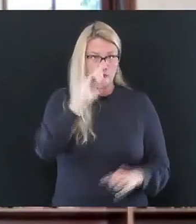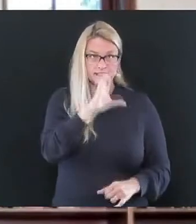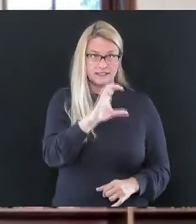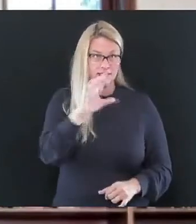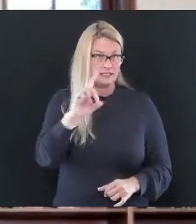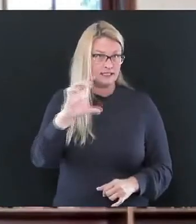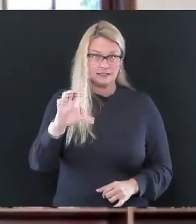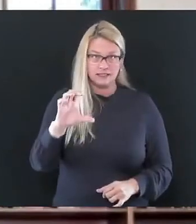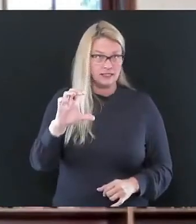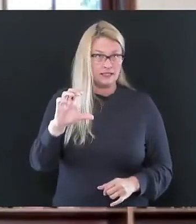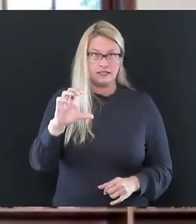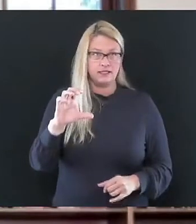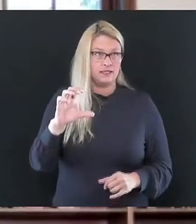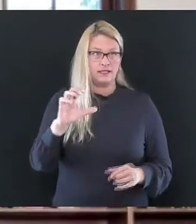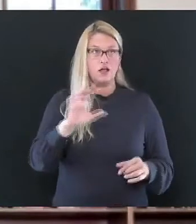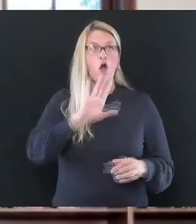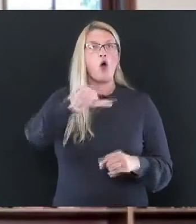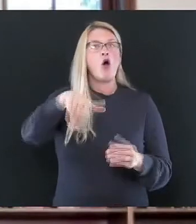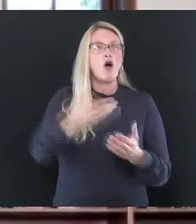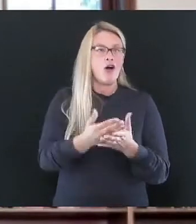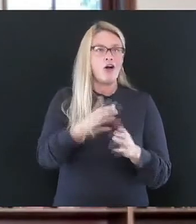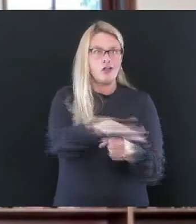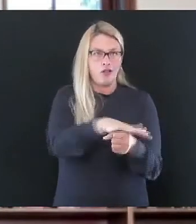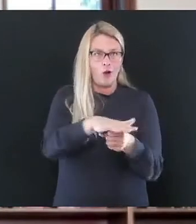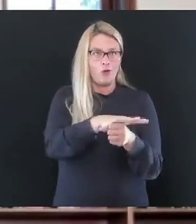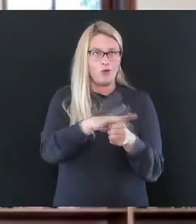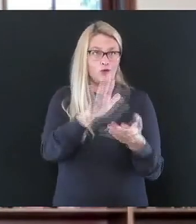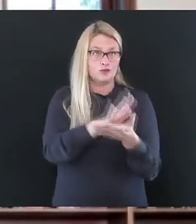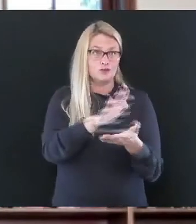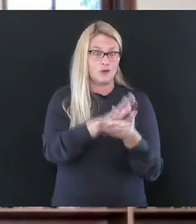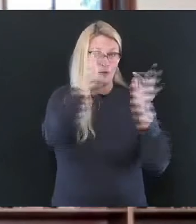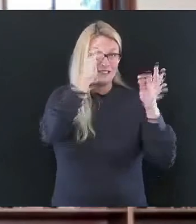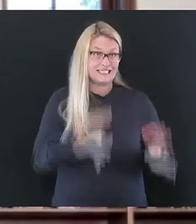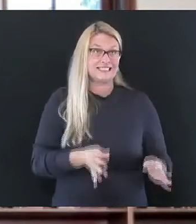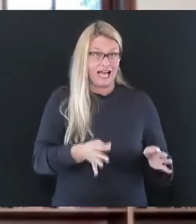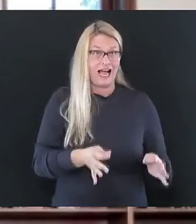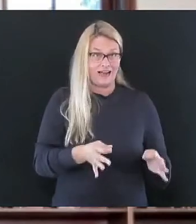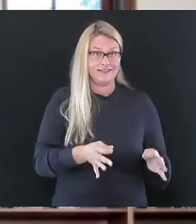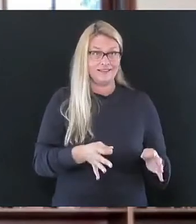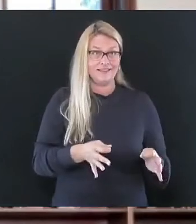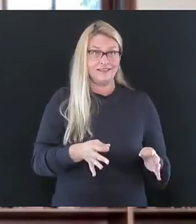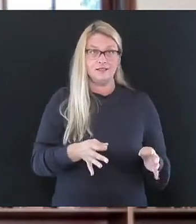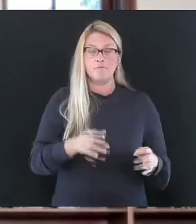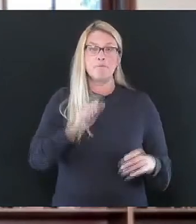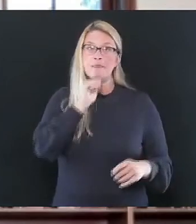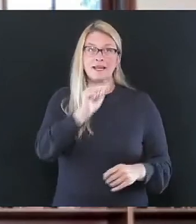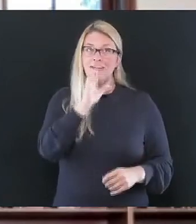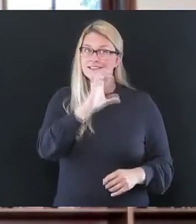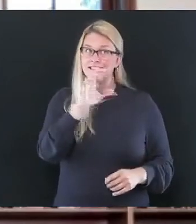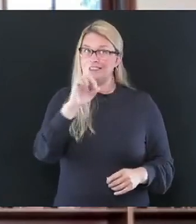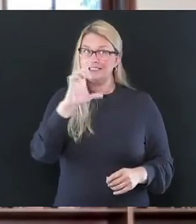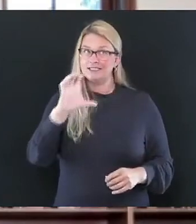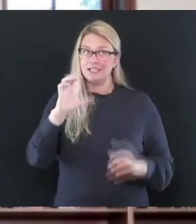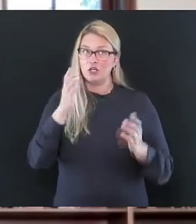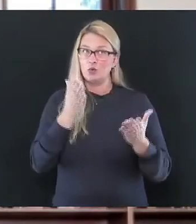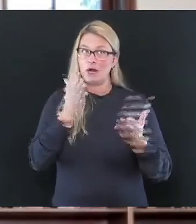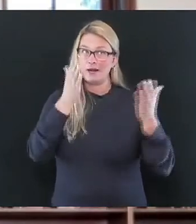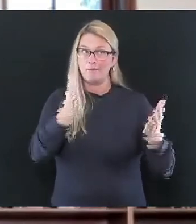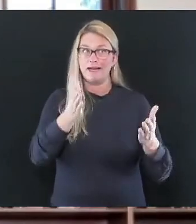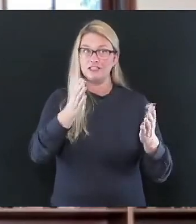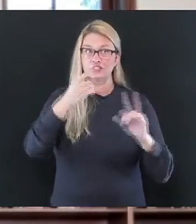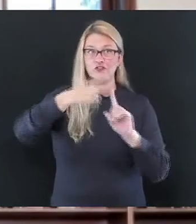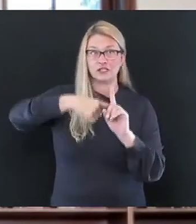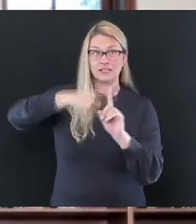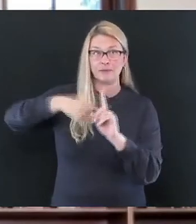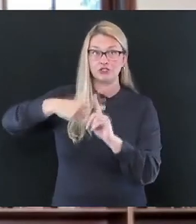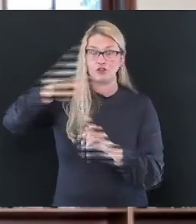mean, a local school can make that decision if they choose to, Mark, but it's not a CDC recommendation to do that for